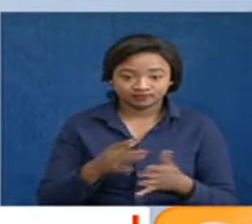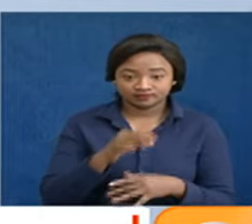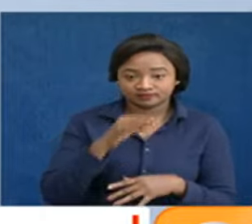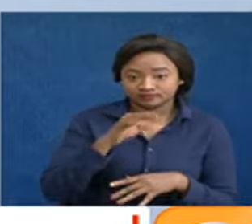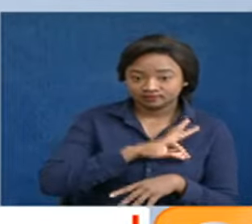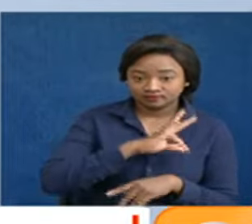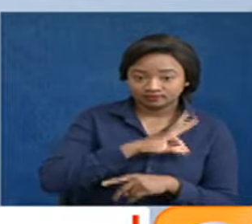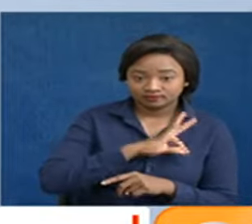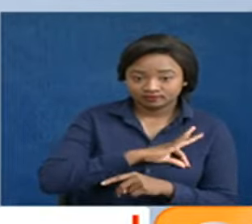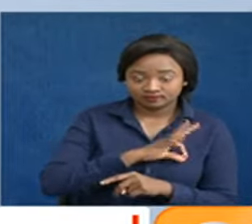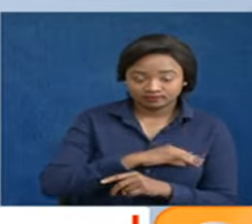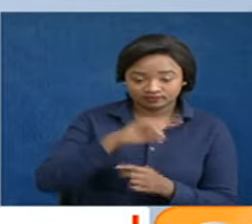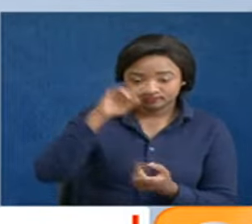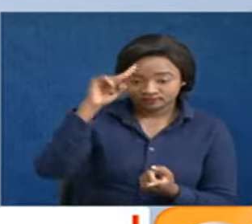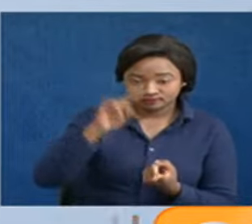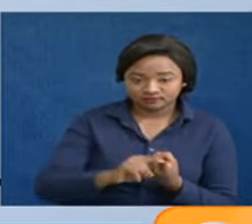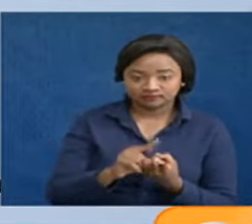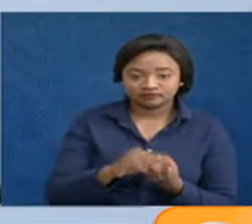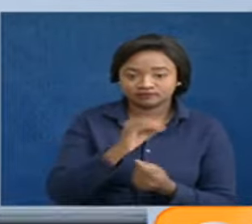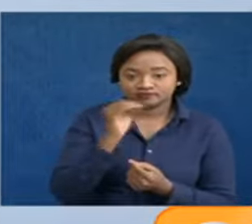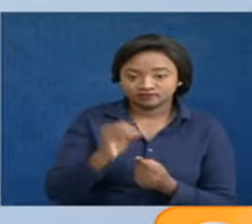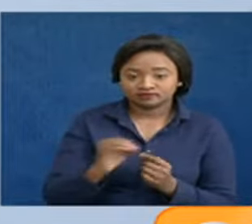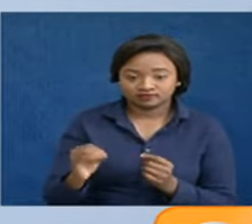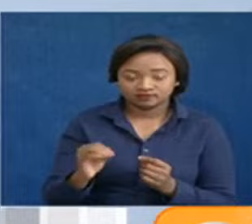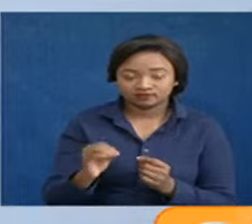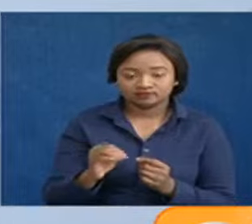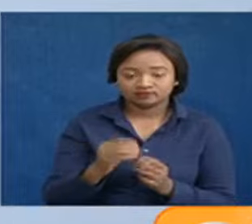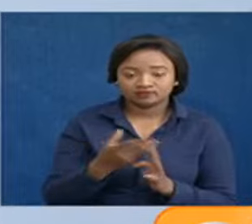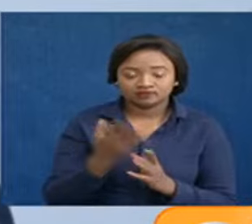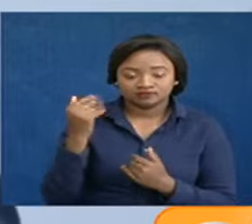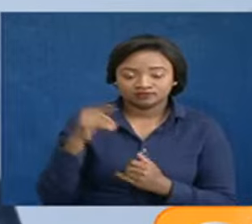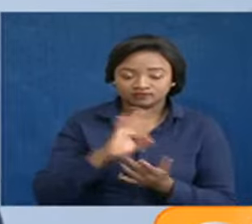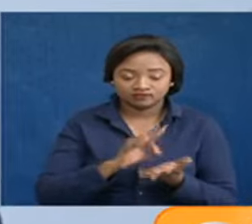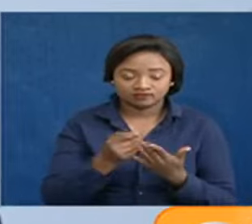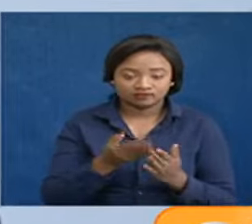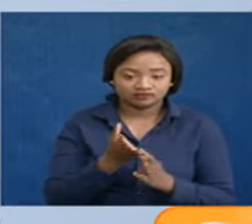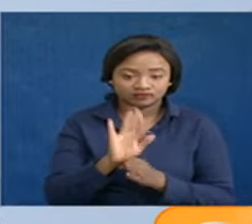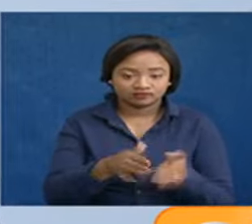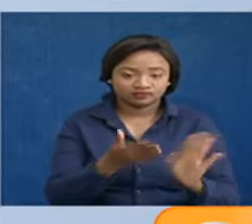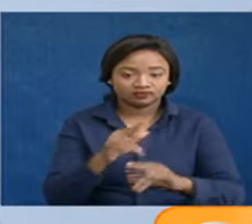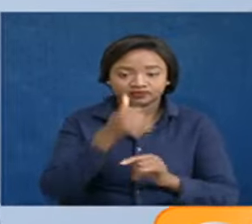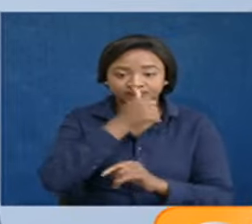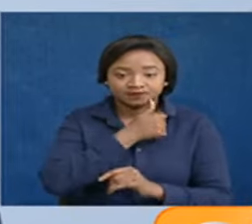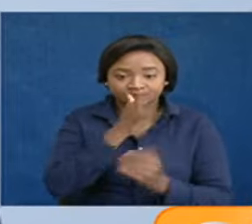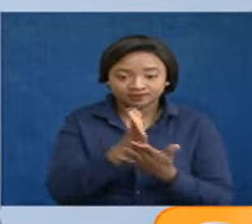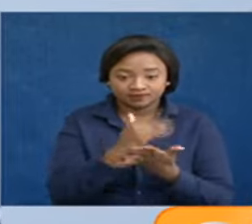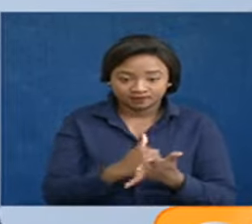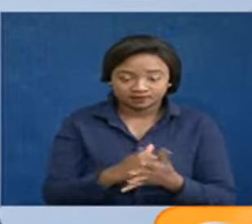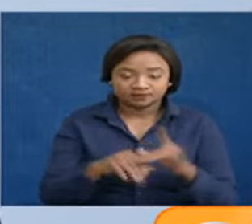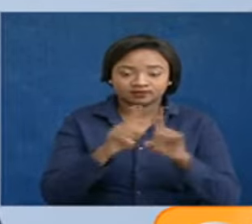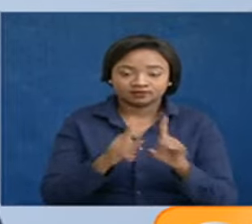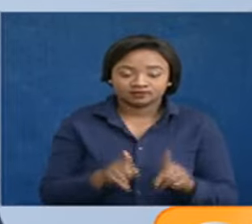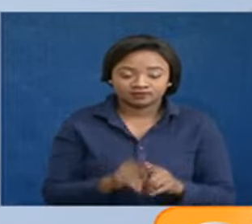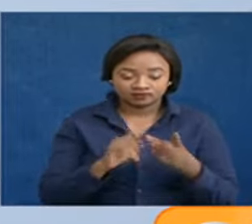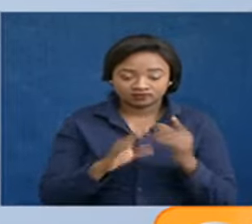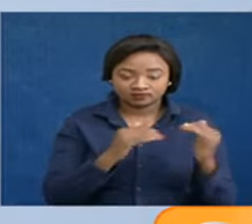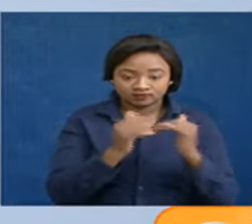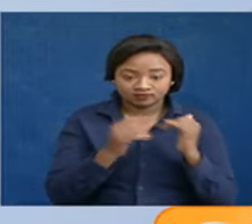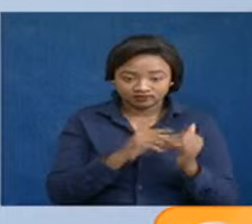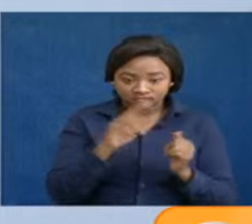the private sector, and we hope that will accelerate equity, second reduction of interest